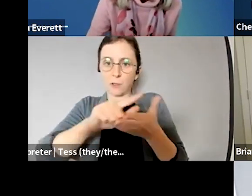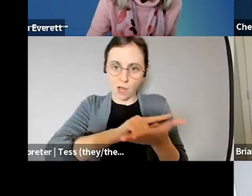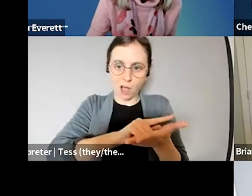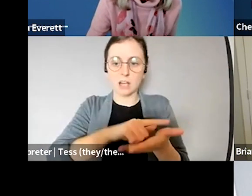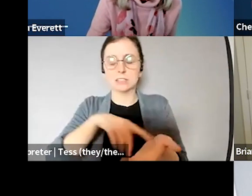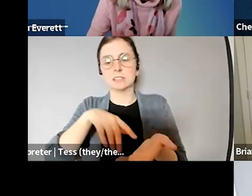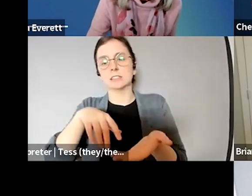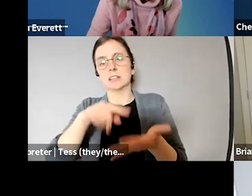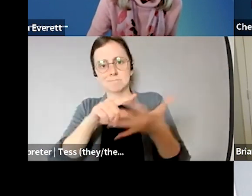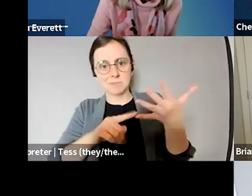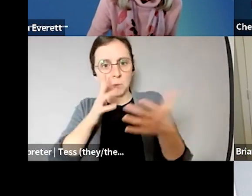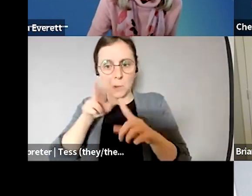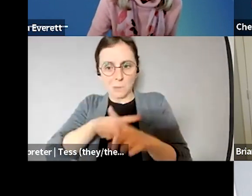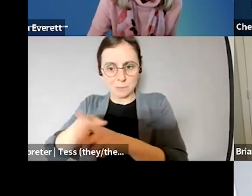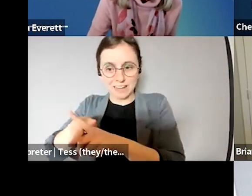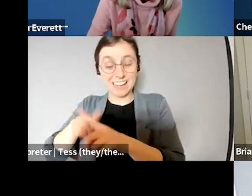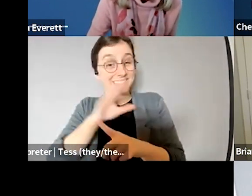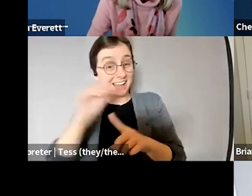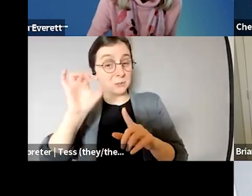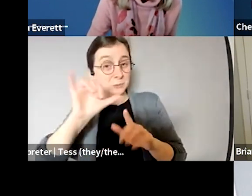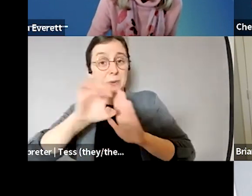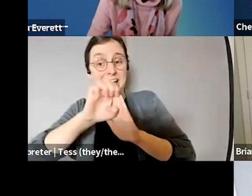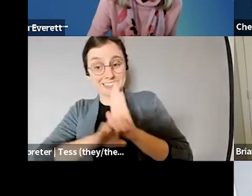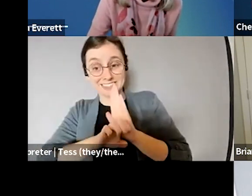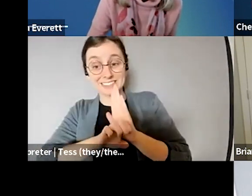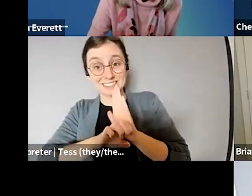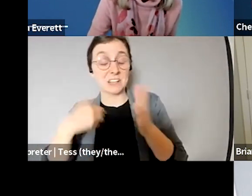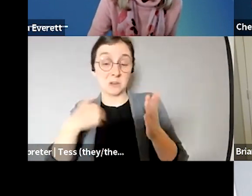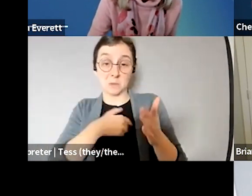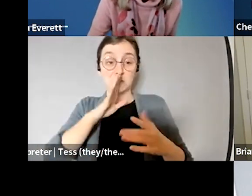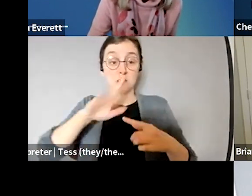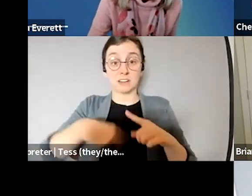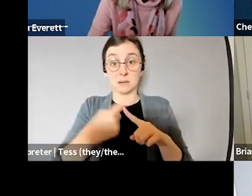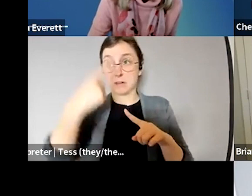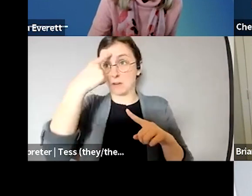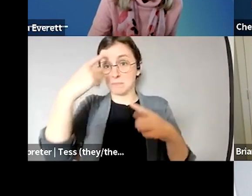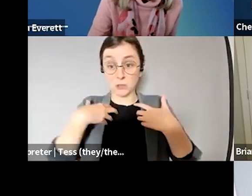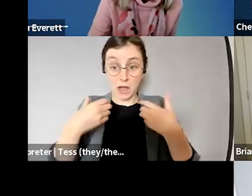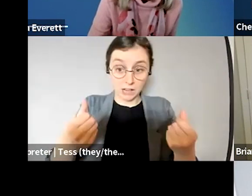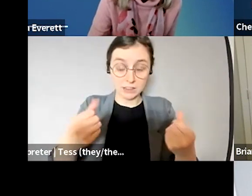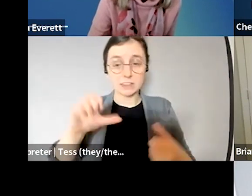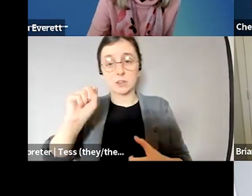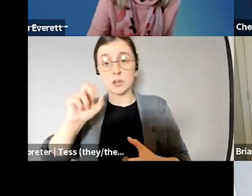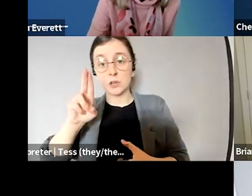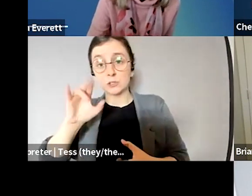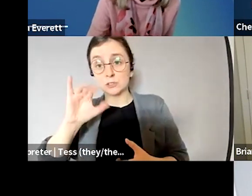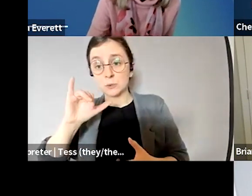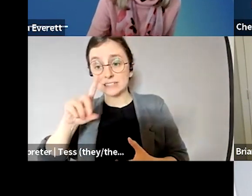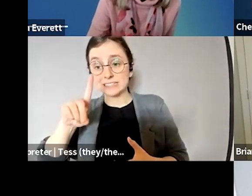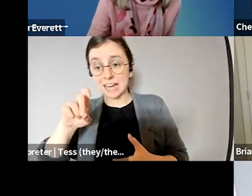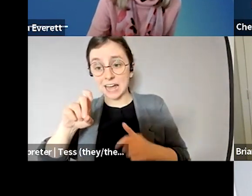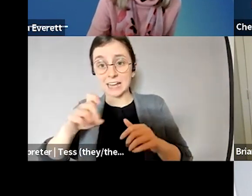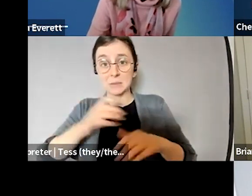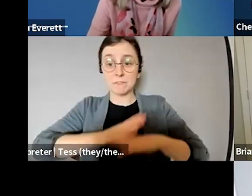about mental health issues, suicide prevention, and I hope that we start